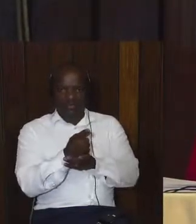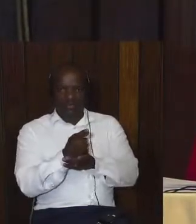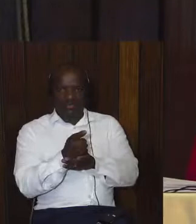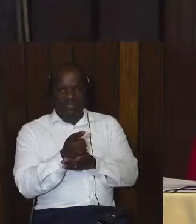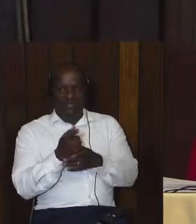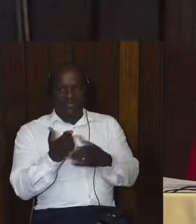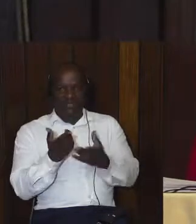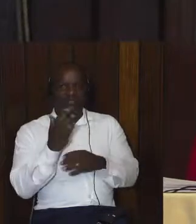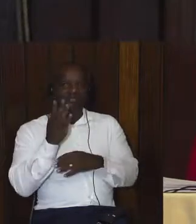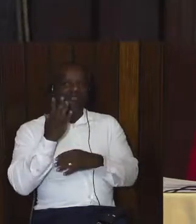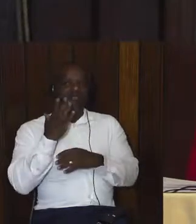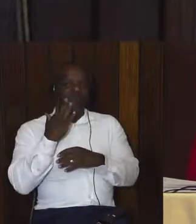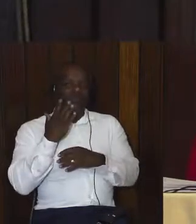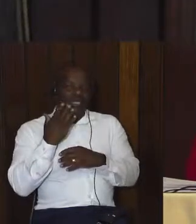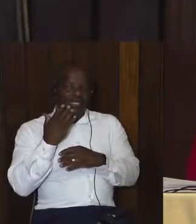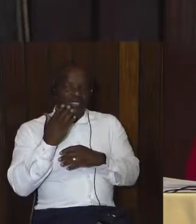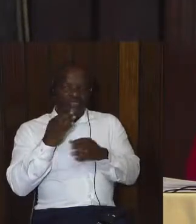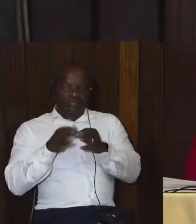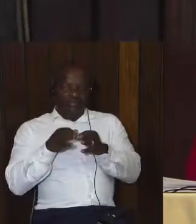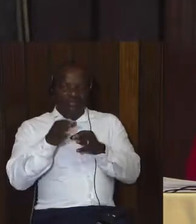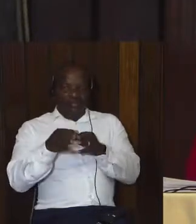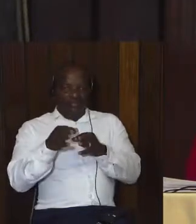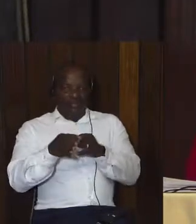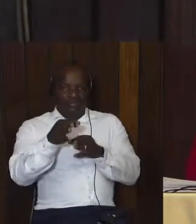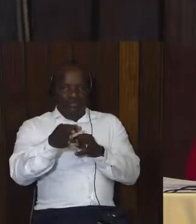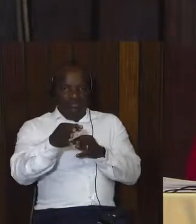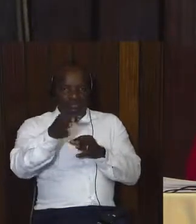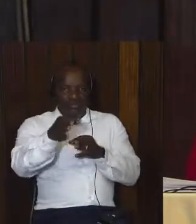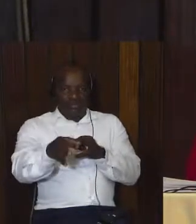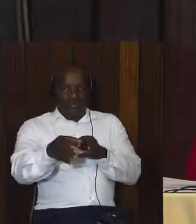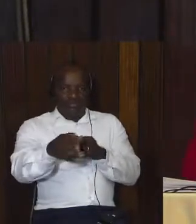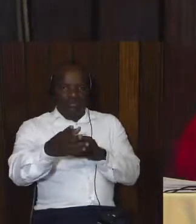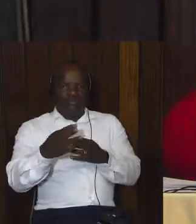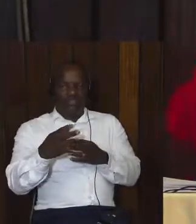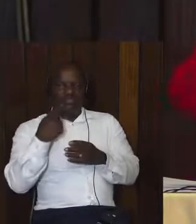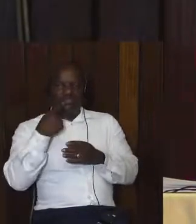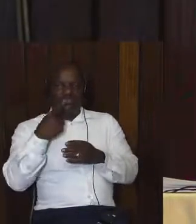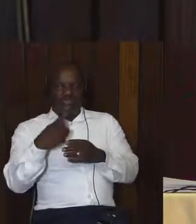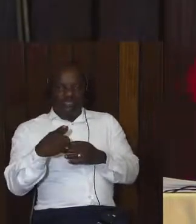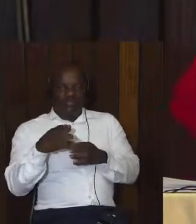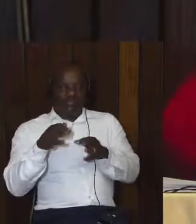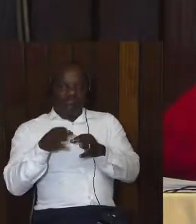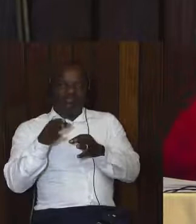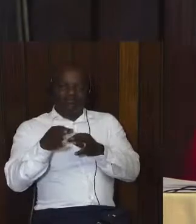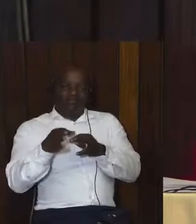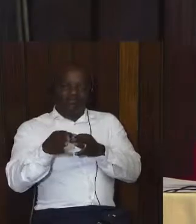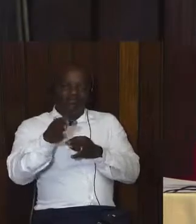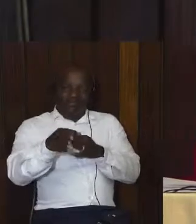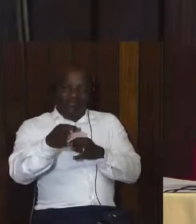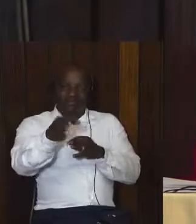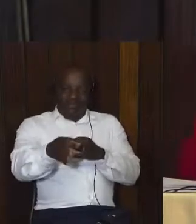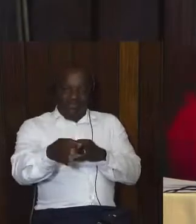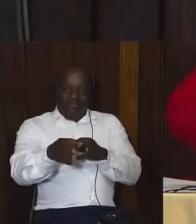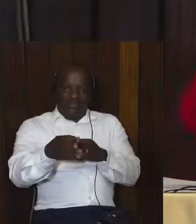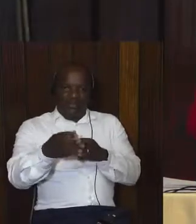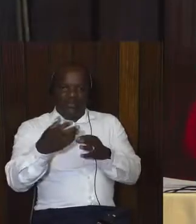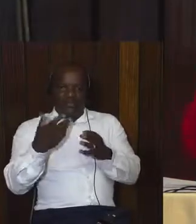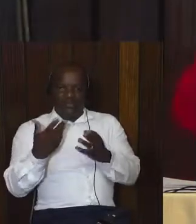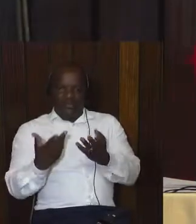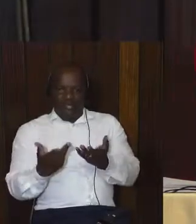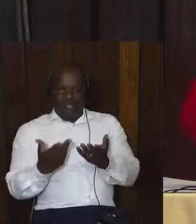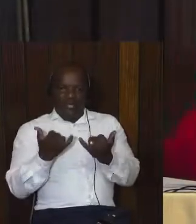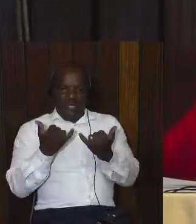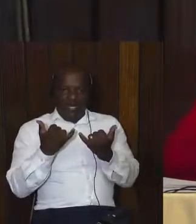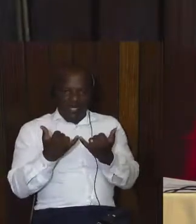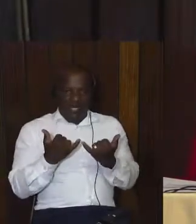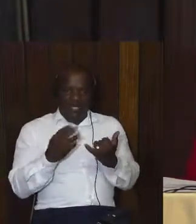And when there were delays, we were primarily told there were delays because they needed to have concurrency with the minister. Now the minister